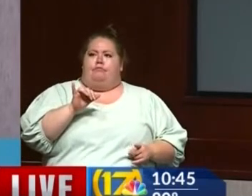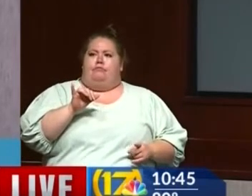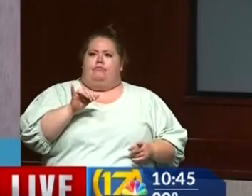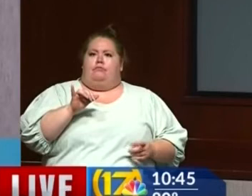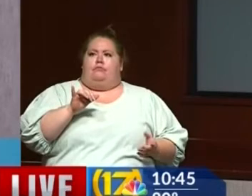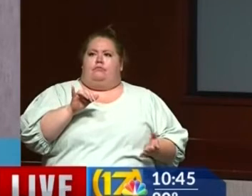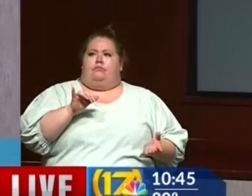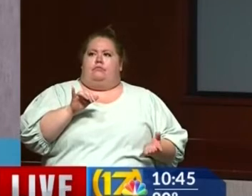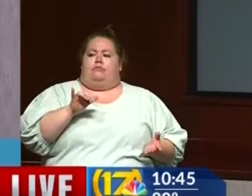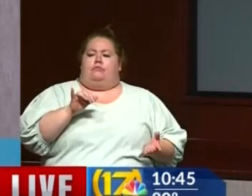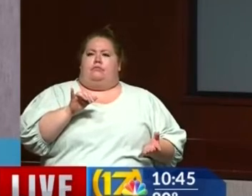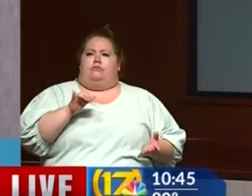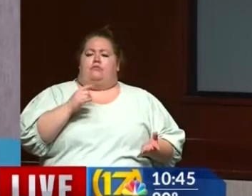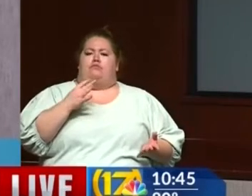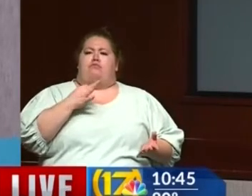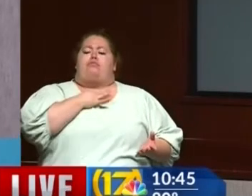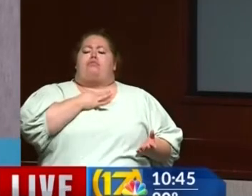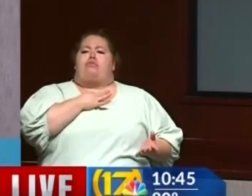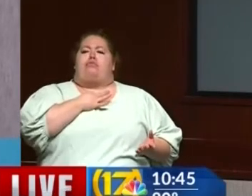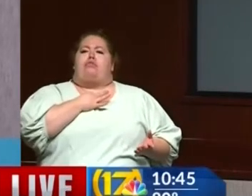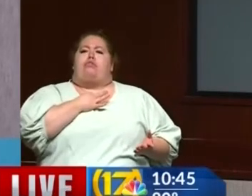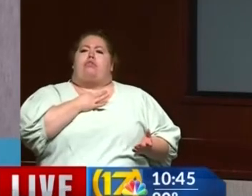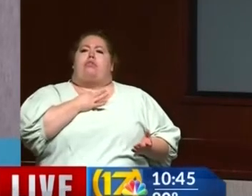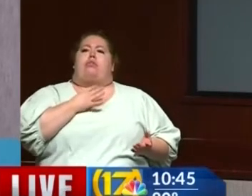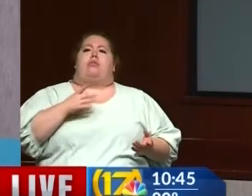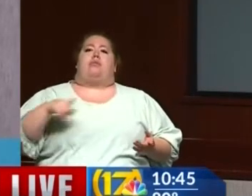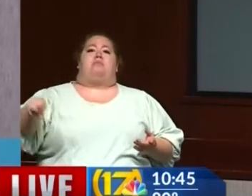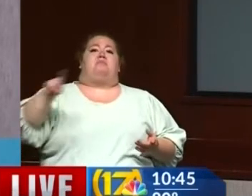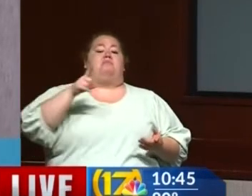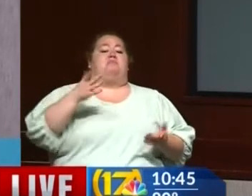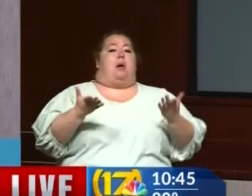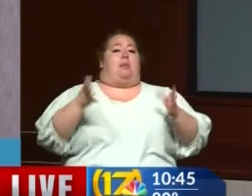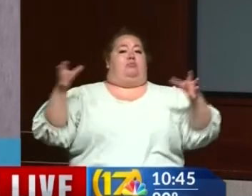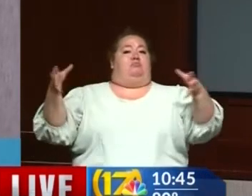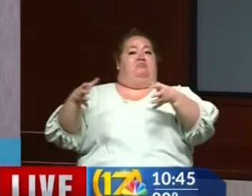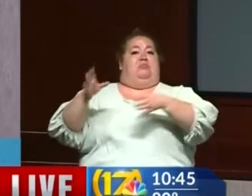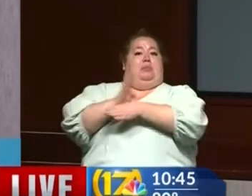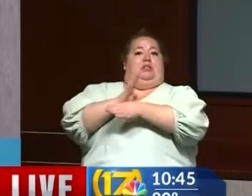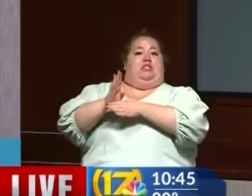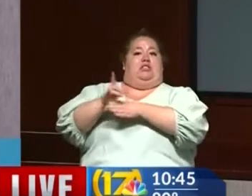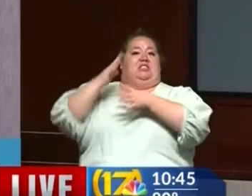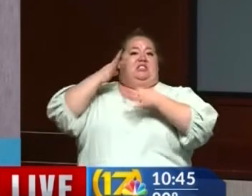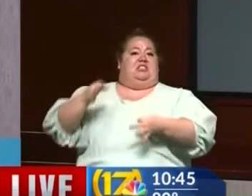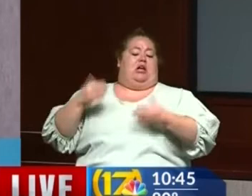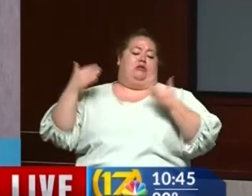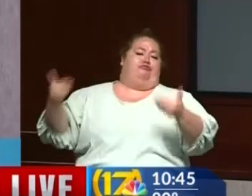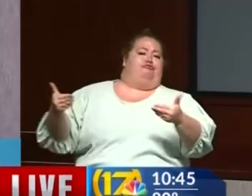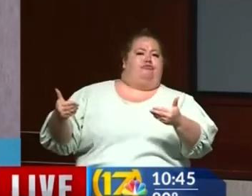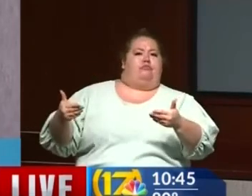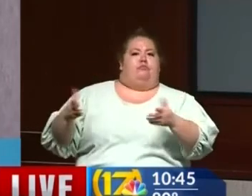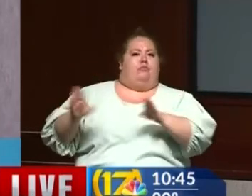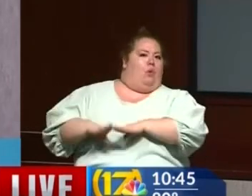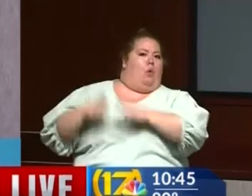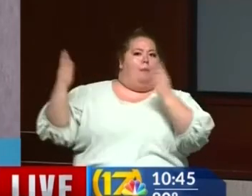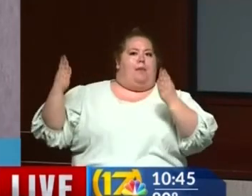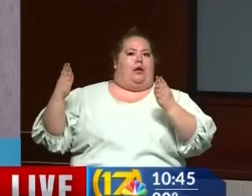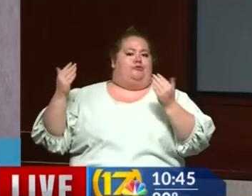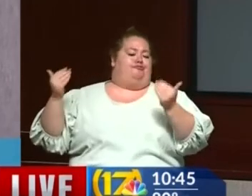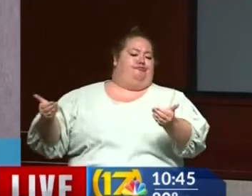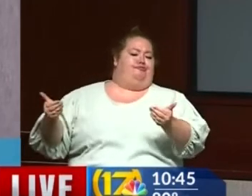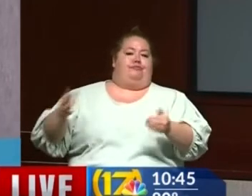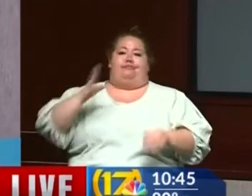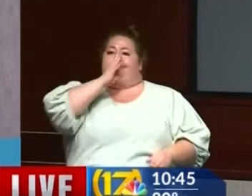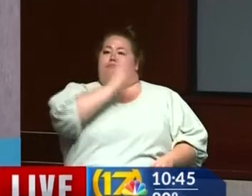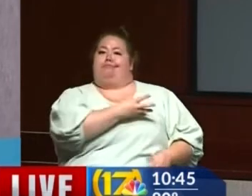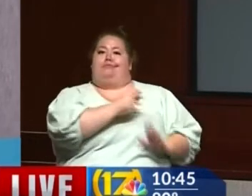wondering if a large amount of businesses were to decide that they wanted to open up anyway, we've seen a couple already do that, and they were to choose to ignore